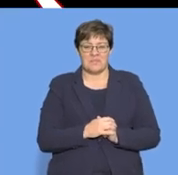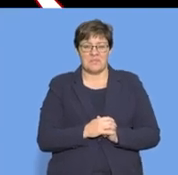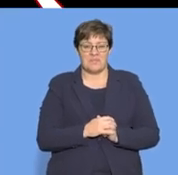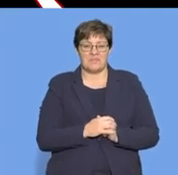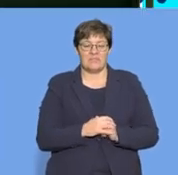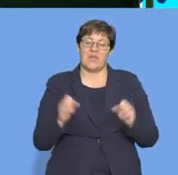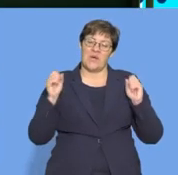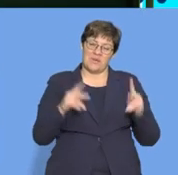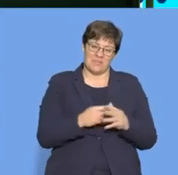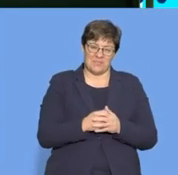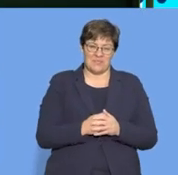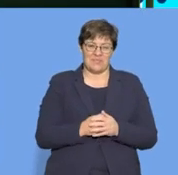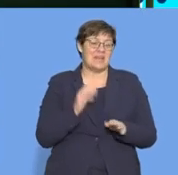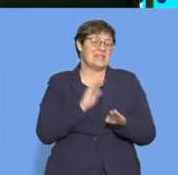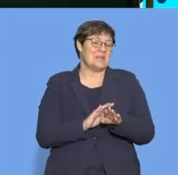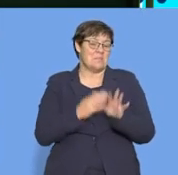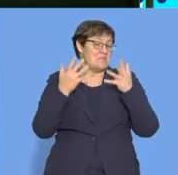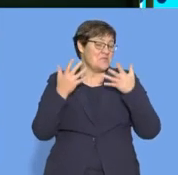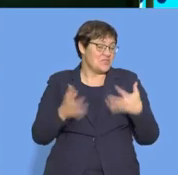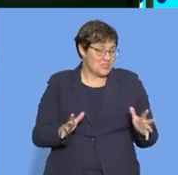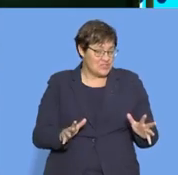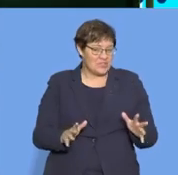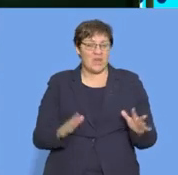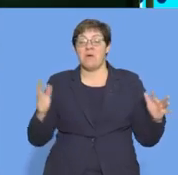Okay. All right, that's all we have time for. All right, that's all